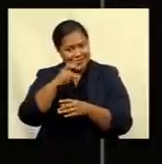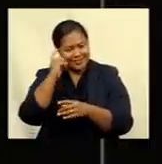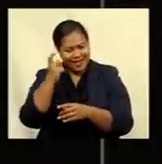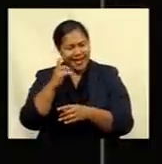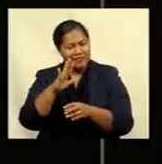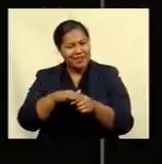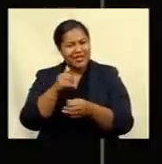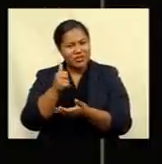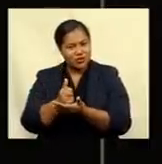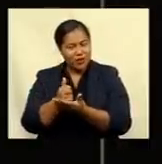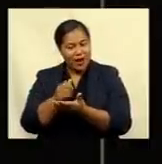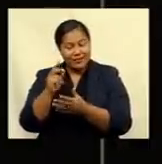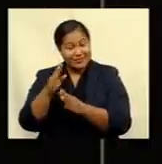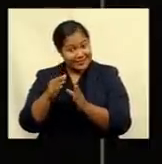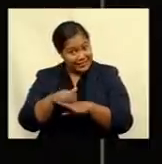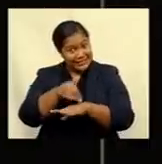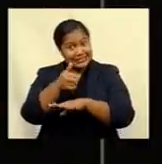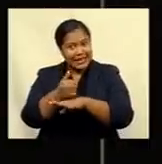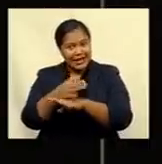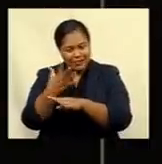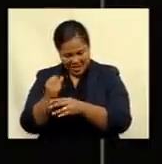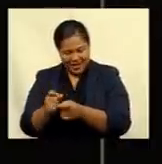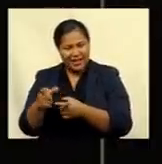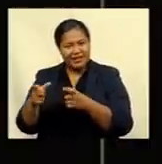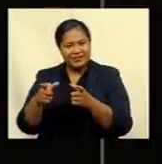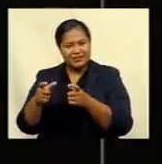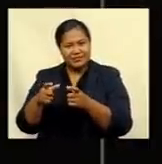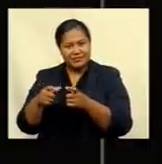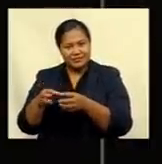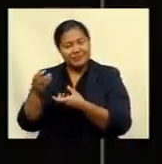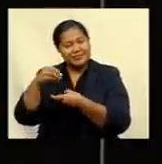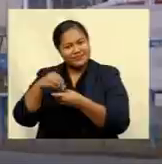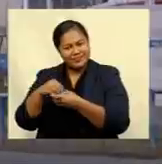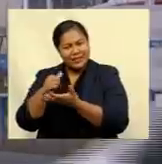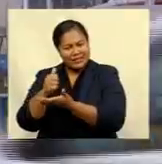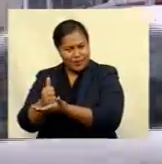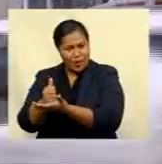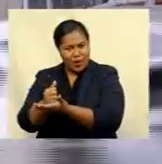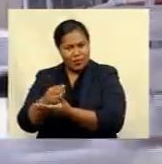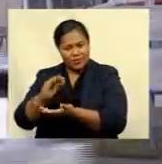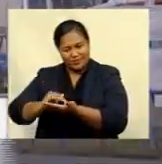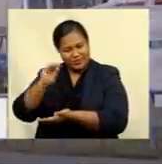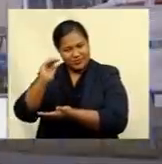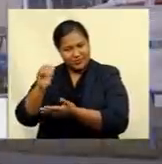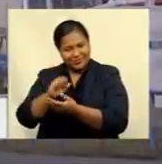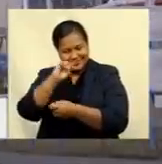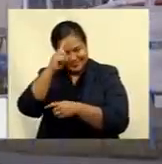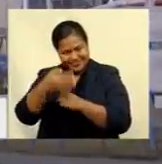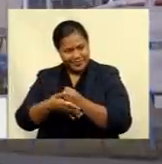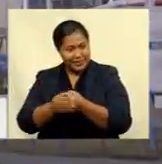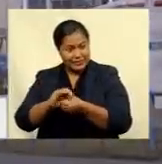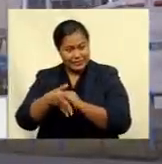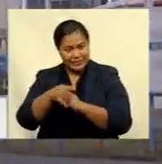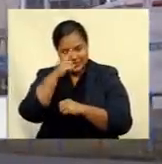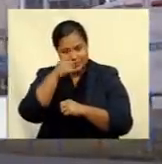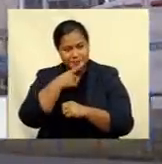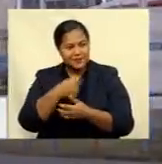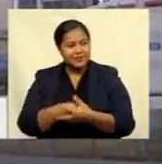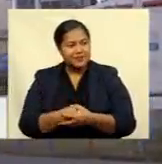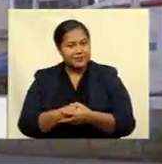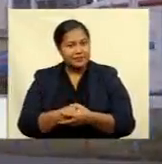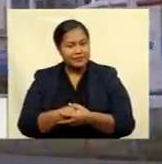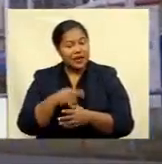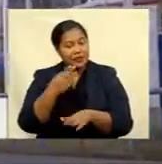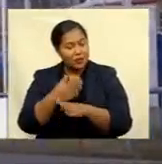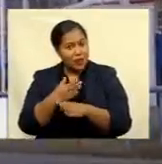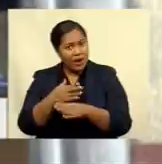hospital setups to cater for the growing number of patients. Gareth Baber reports. The ANZ Med team will also carry on from the work that